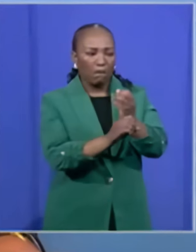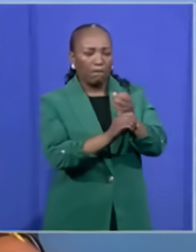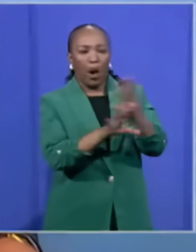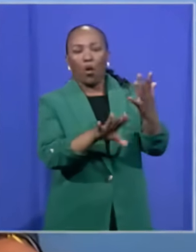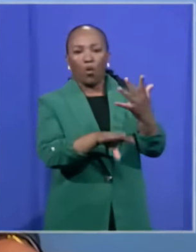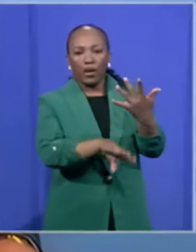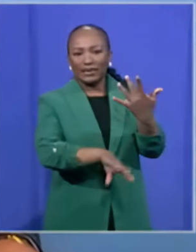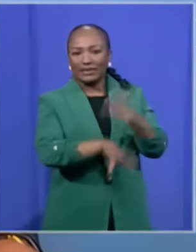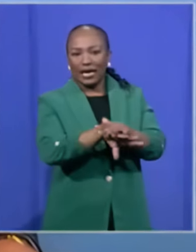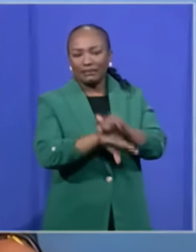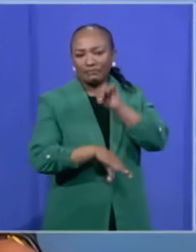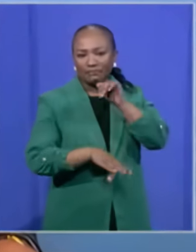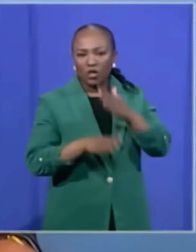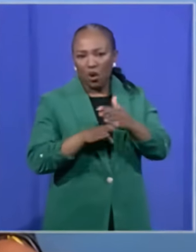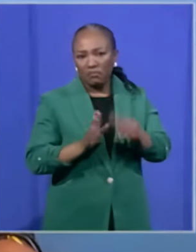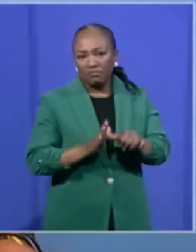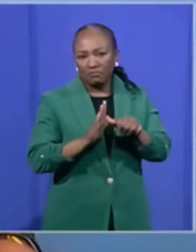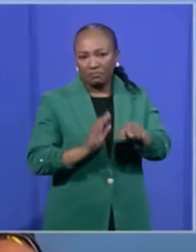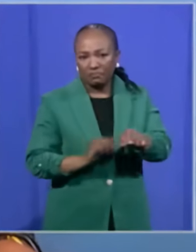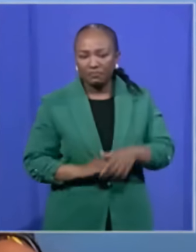work.